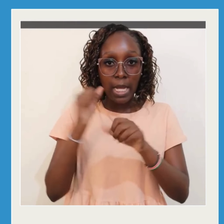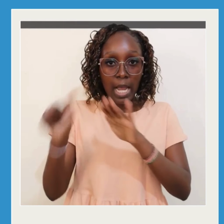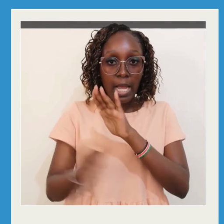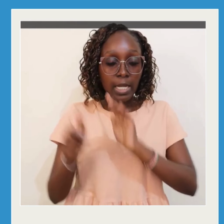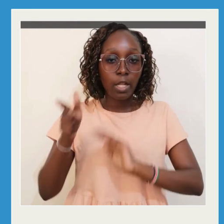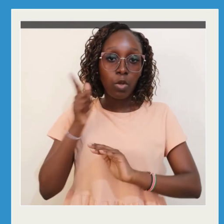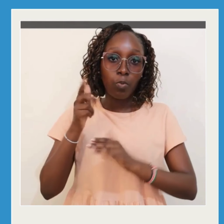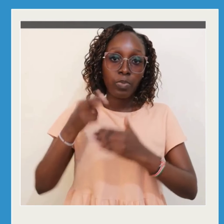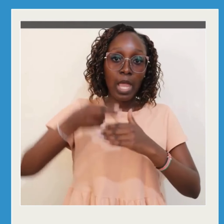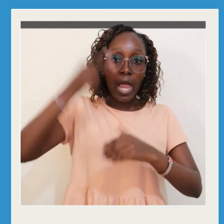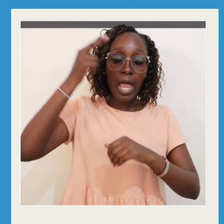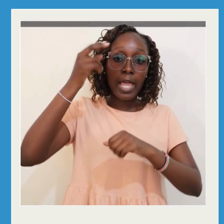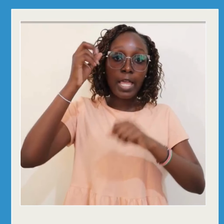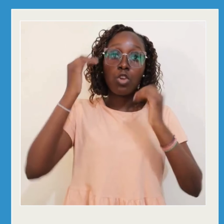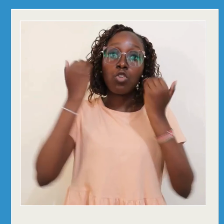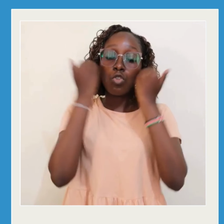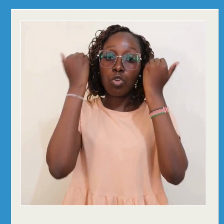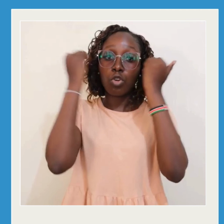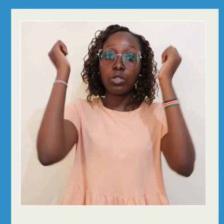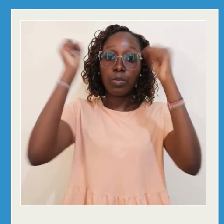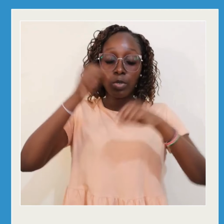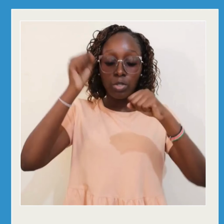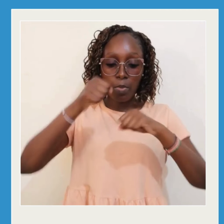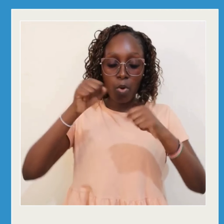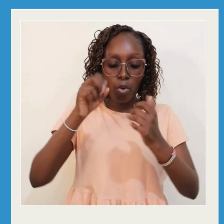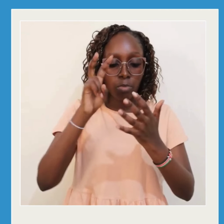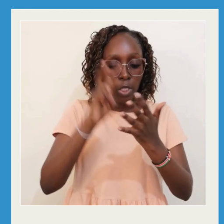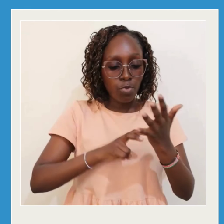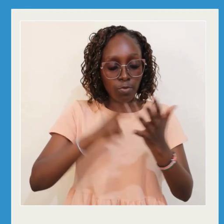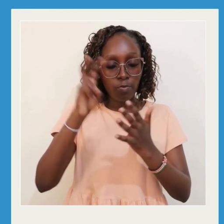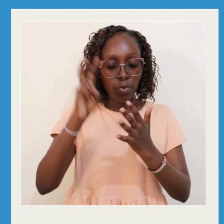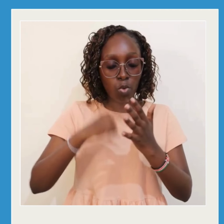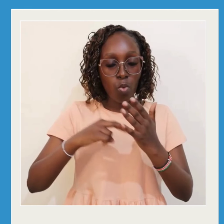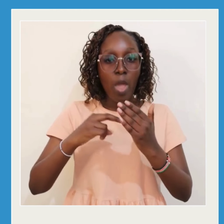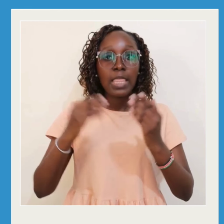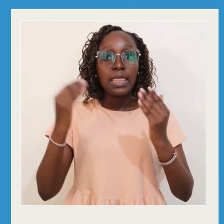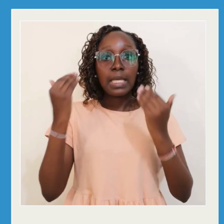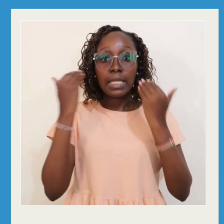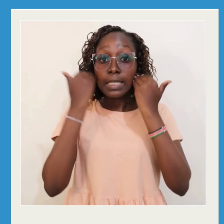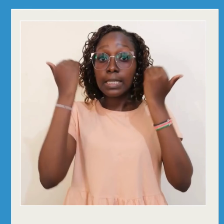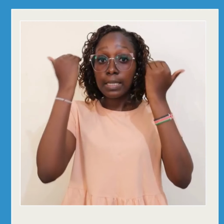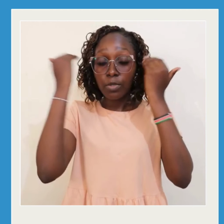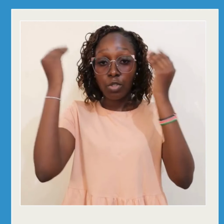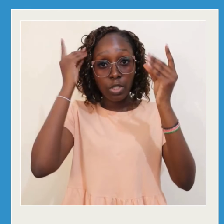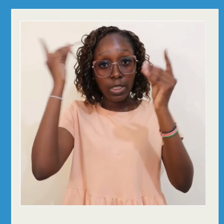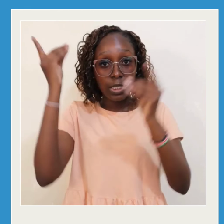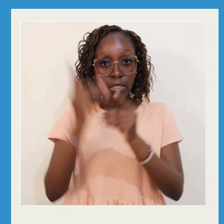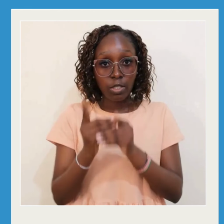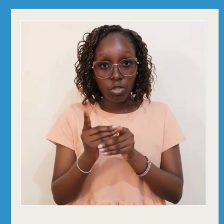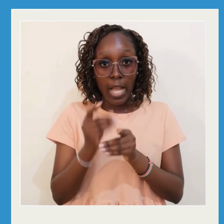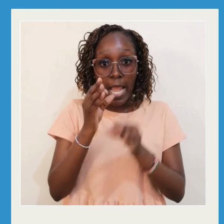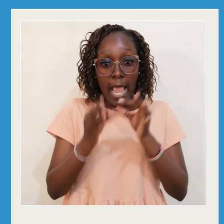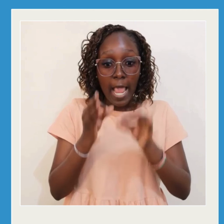are enforceable by law. The High Court can, however, review tribunal